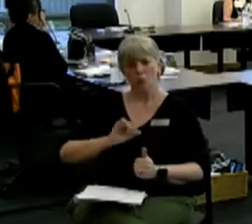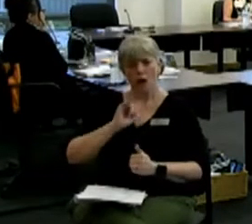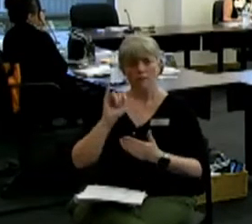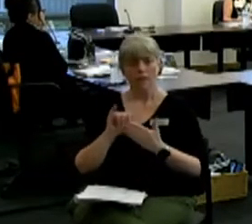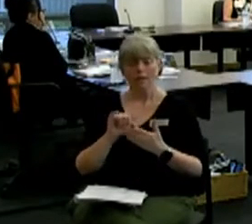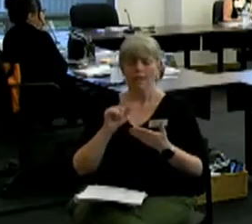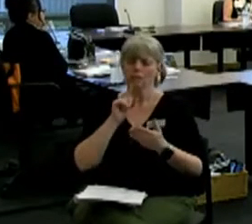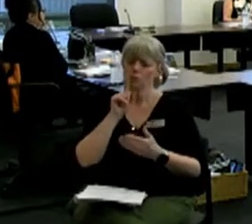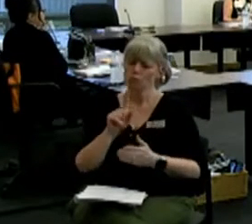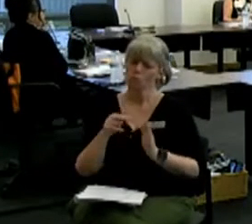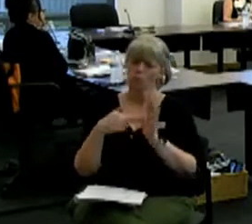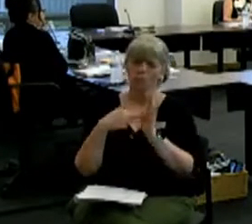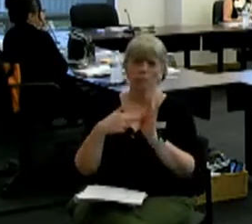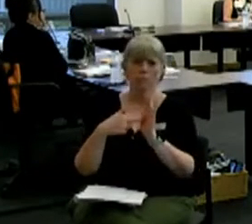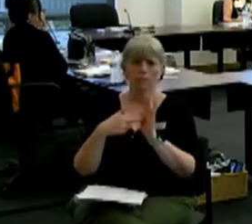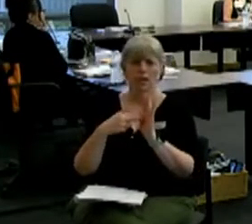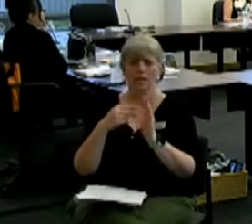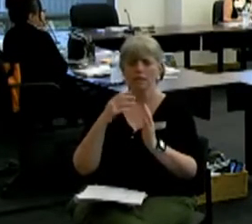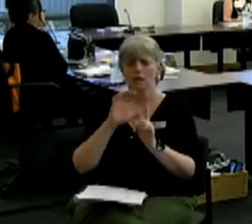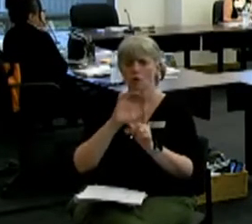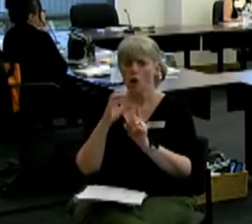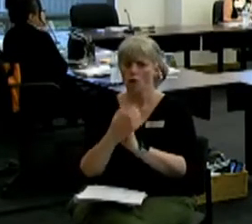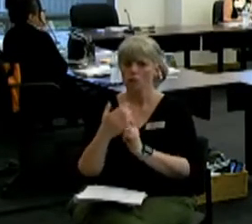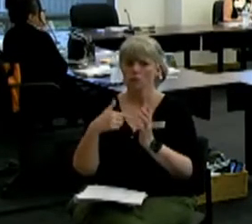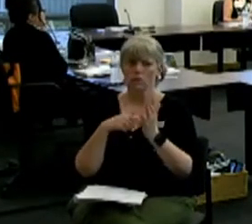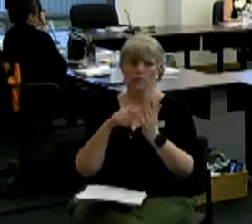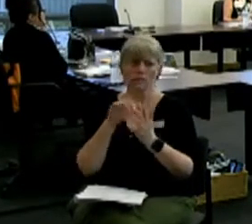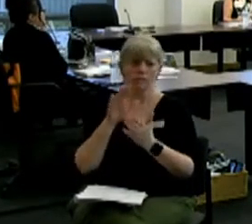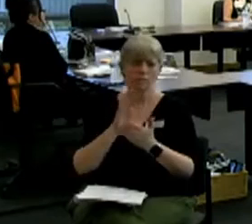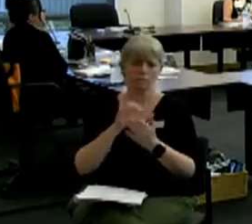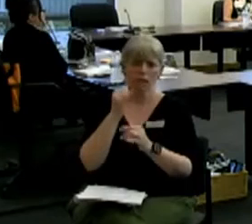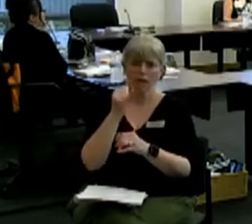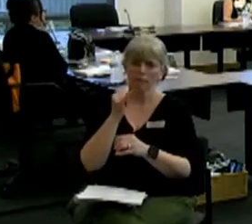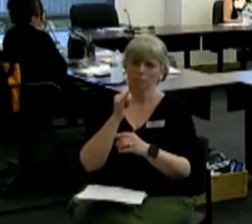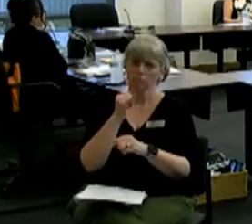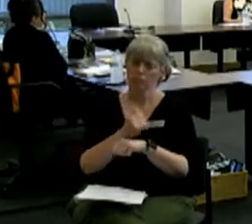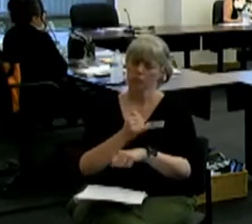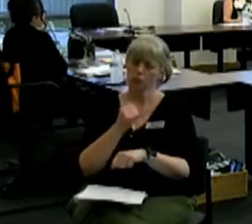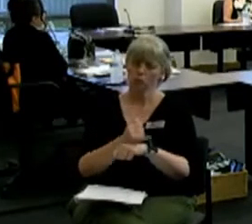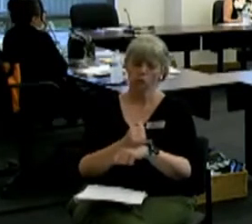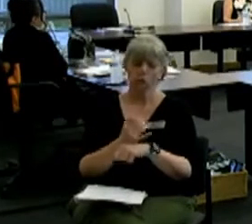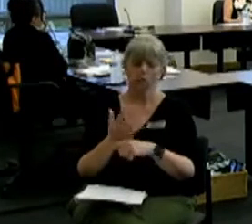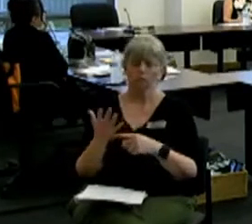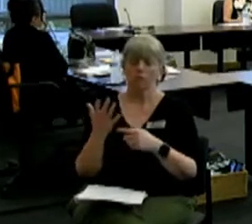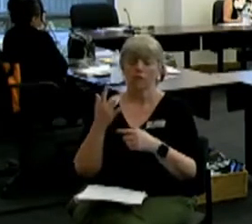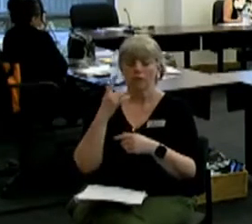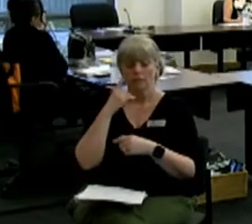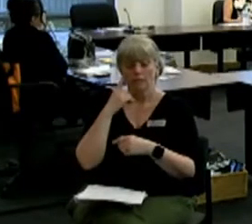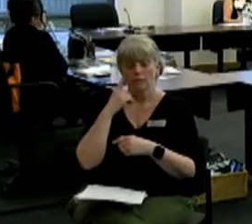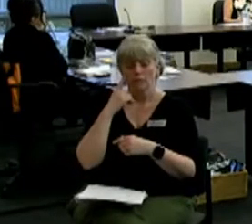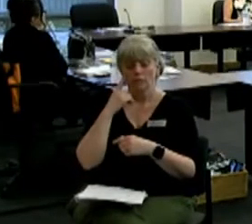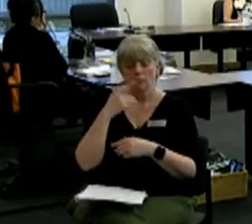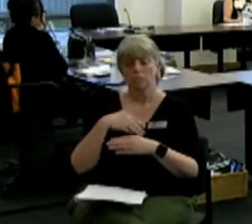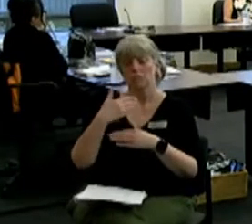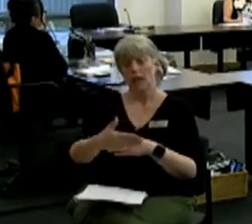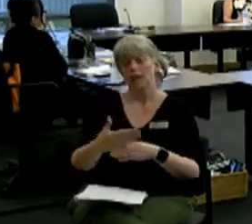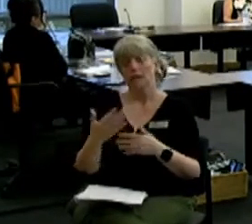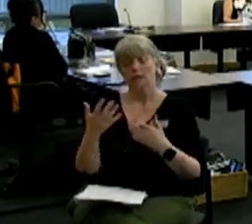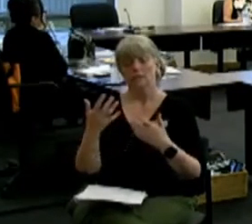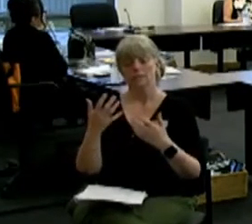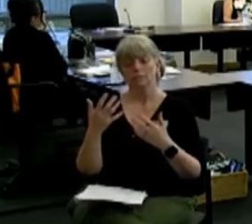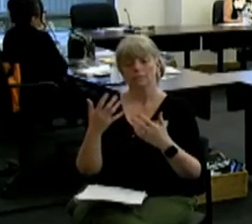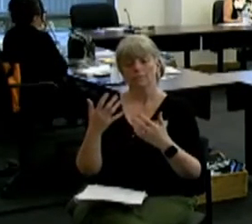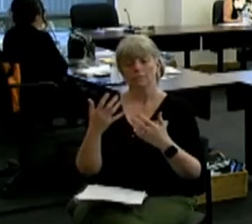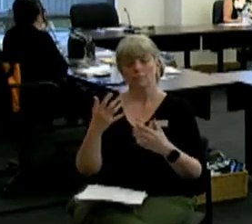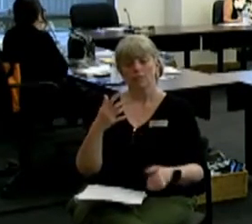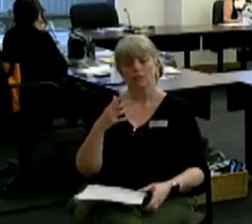truly represent the culture of who we are at this institution out in the community. So that's what I'd like to do. Next thing, you know,